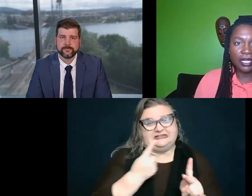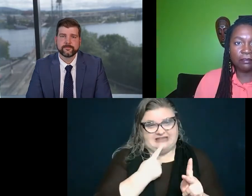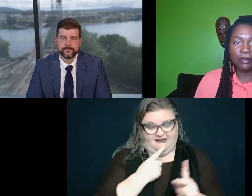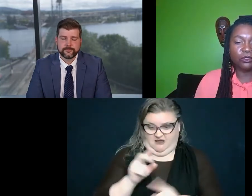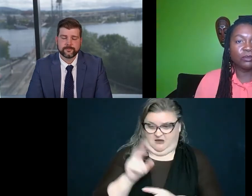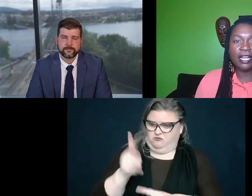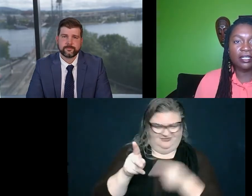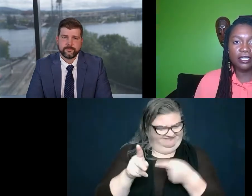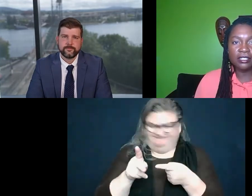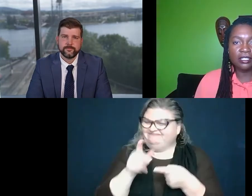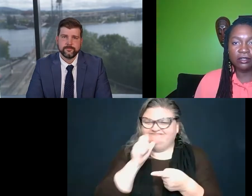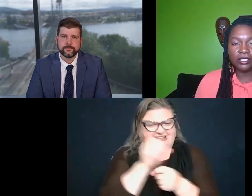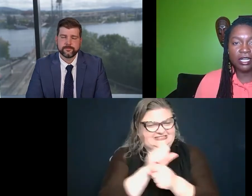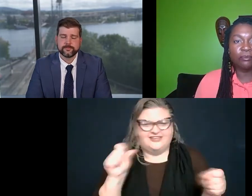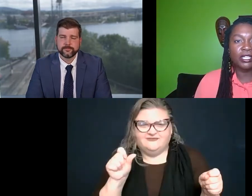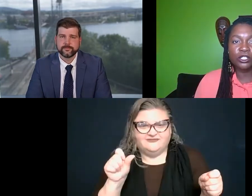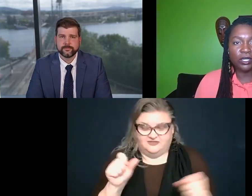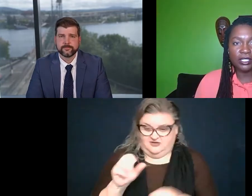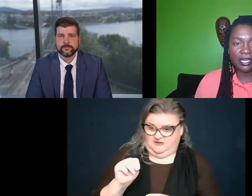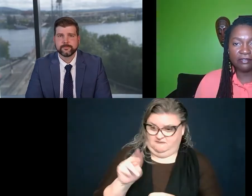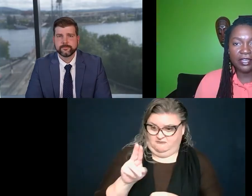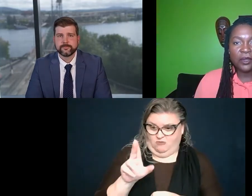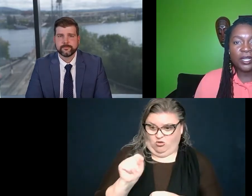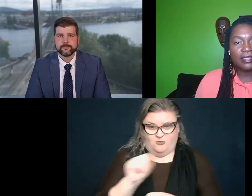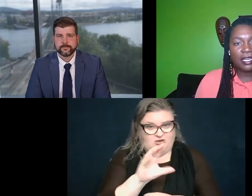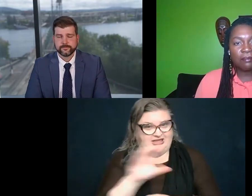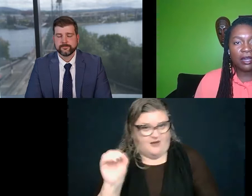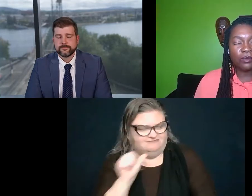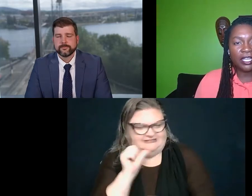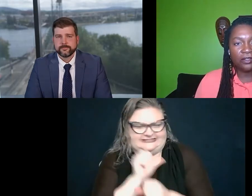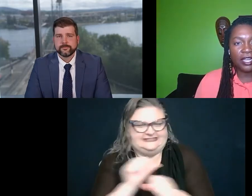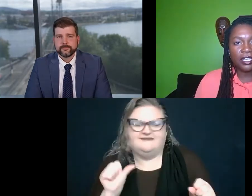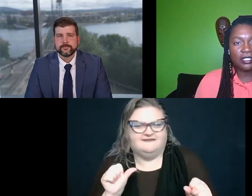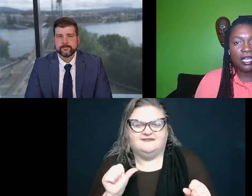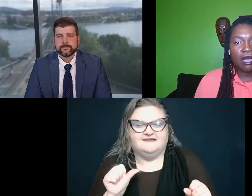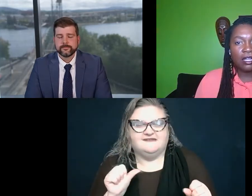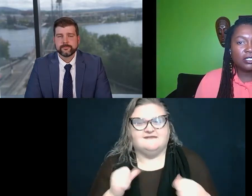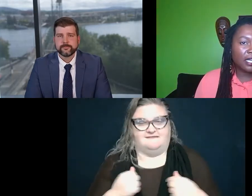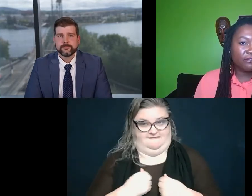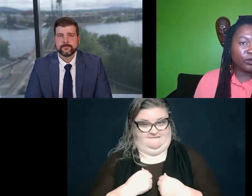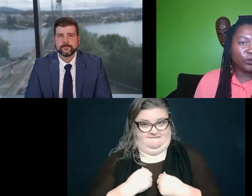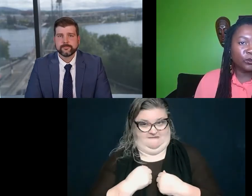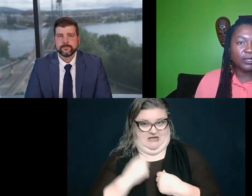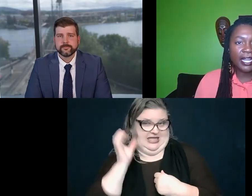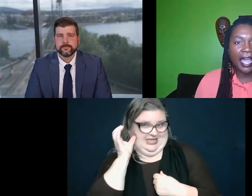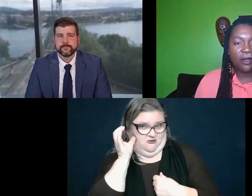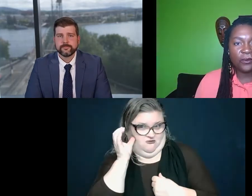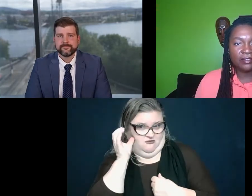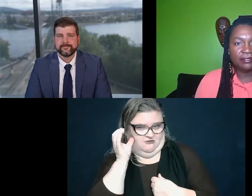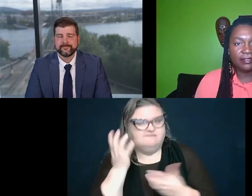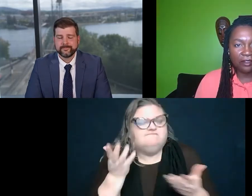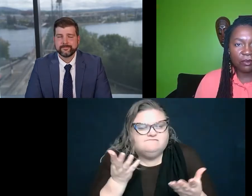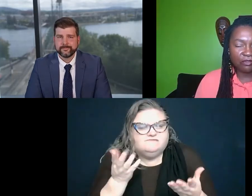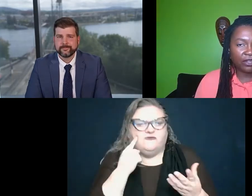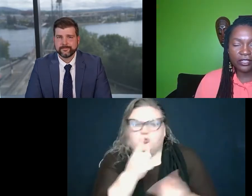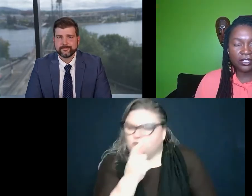unsafe, Multnomah County is, you know, it's never been so unsafe. What I think about when I hear that is unsafe for whom and